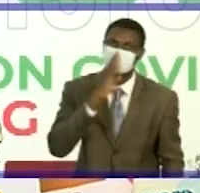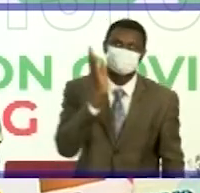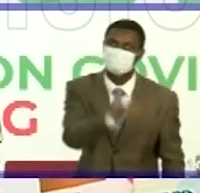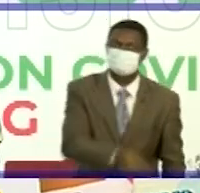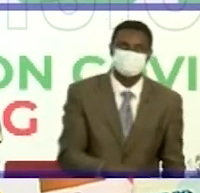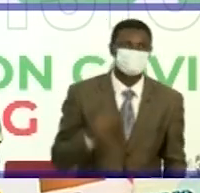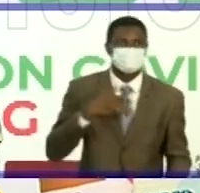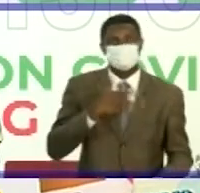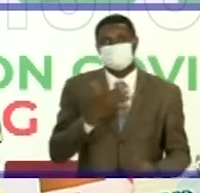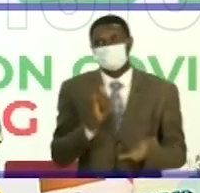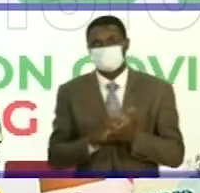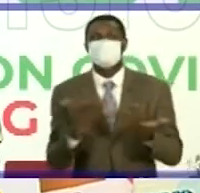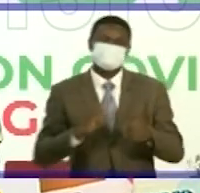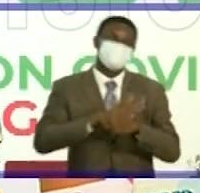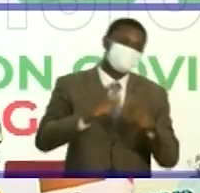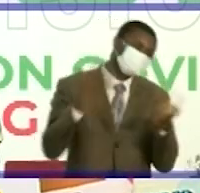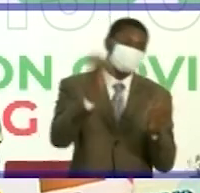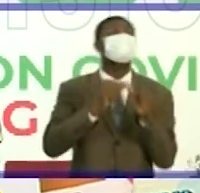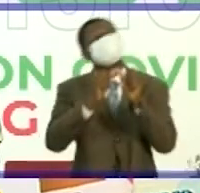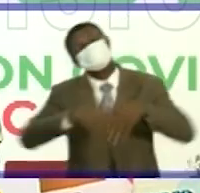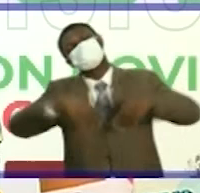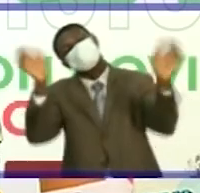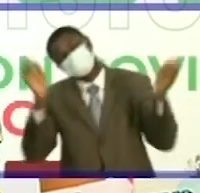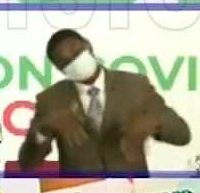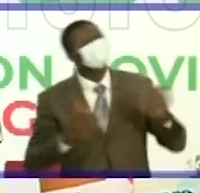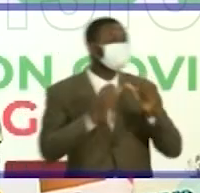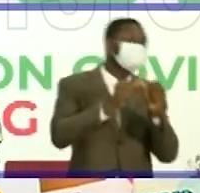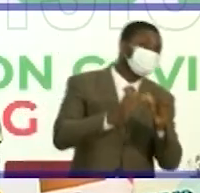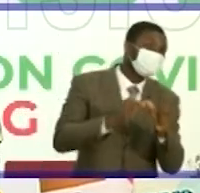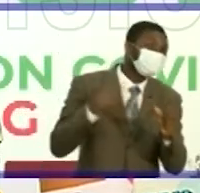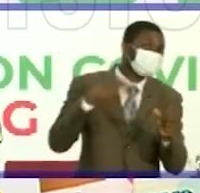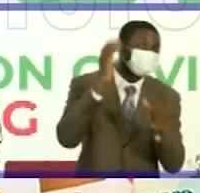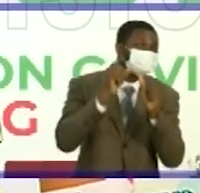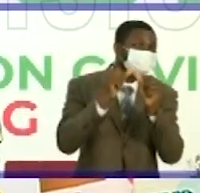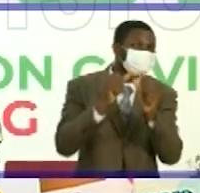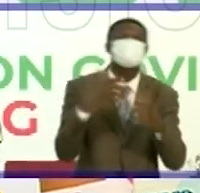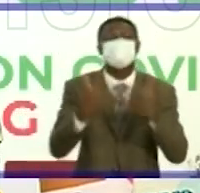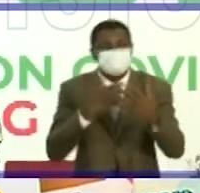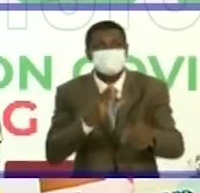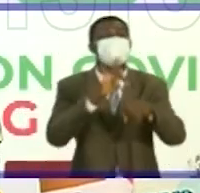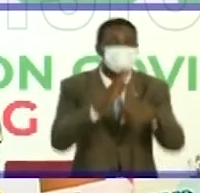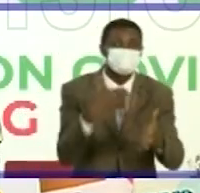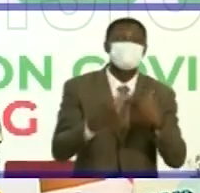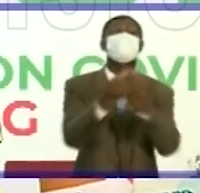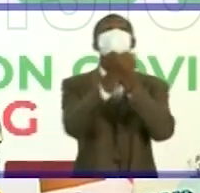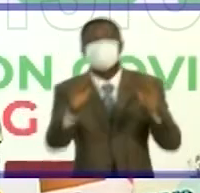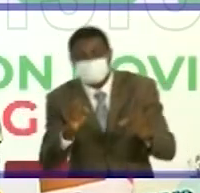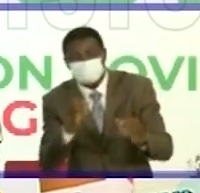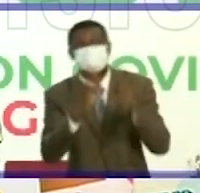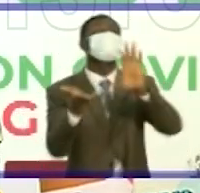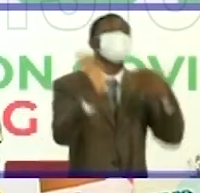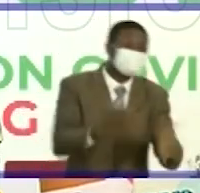COVID-19 has come to be part of our lives. We'll all be infected. Those that will survive, and those that will